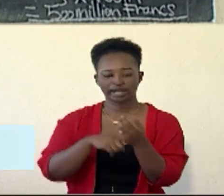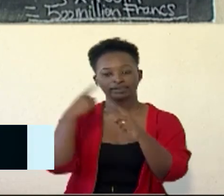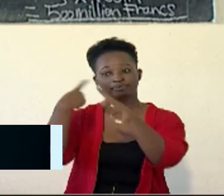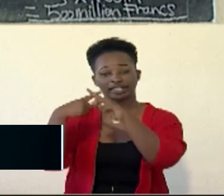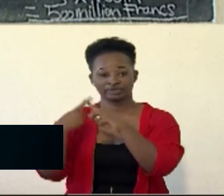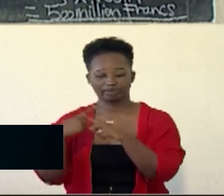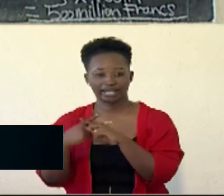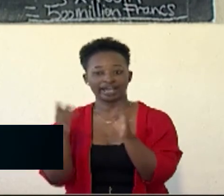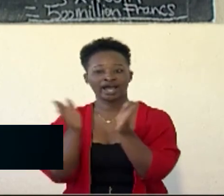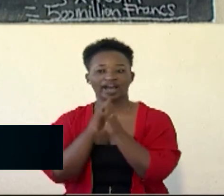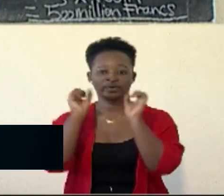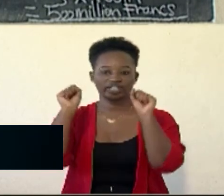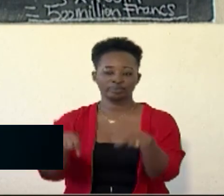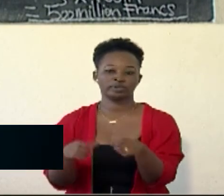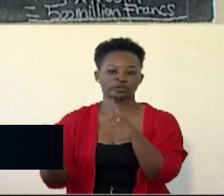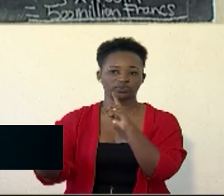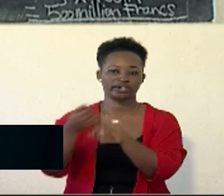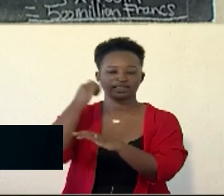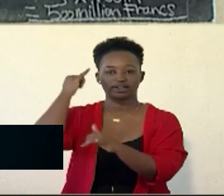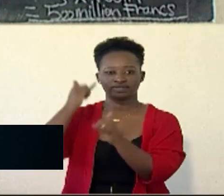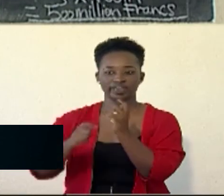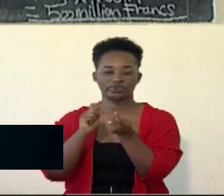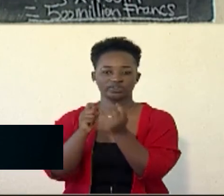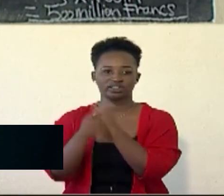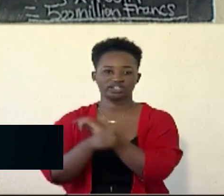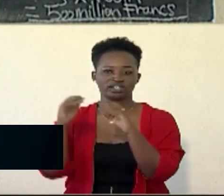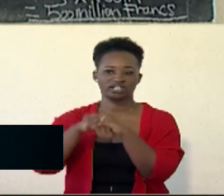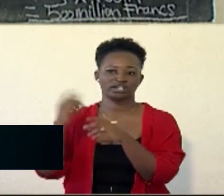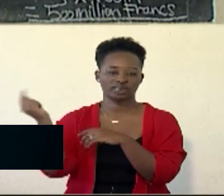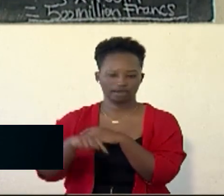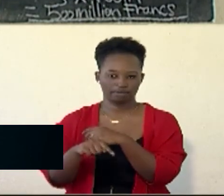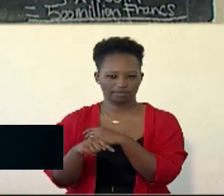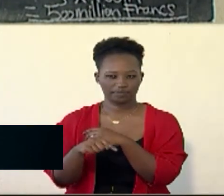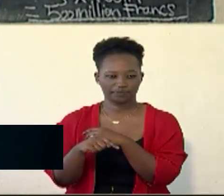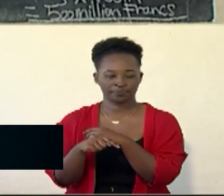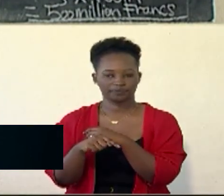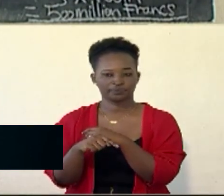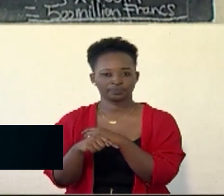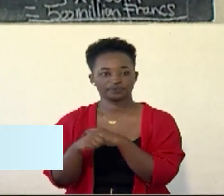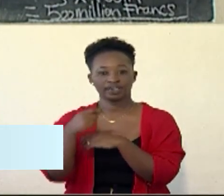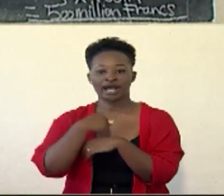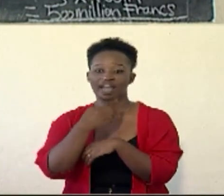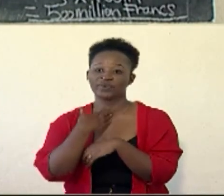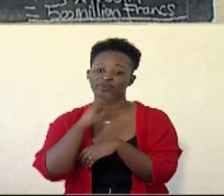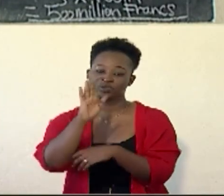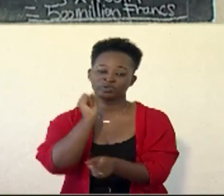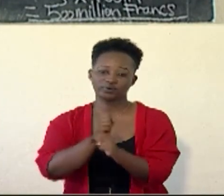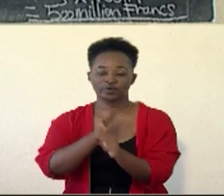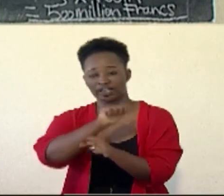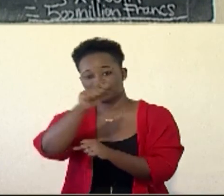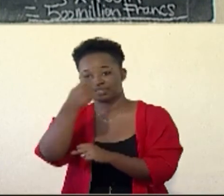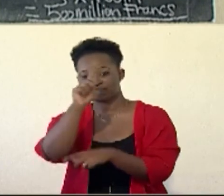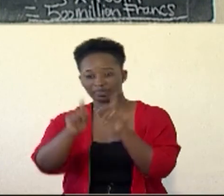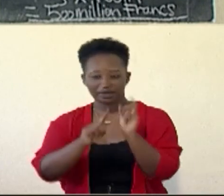multiplier, and you can be able to get the final change in income. I want you to do the rest of the